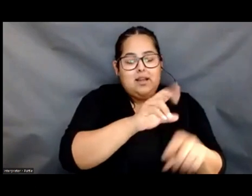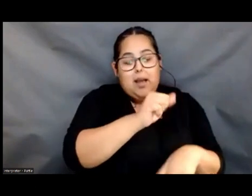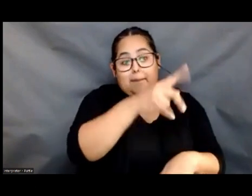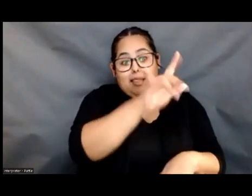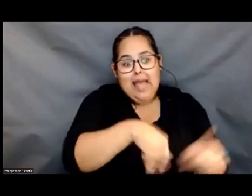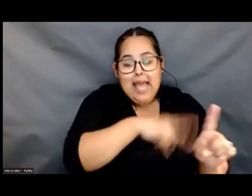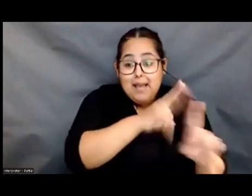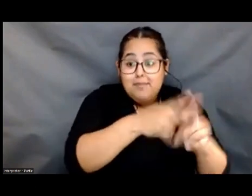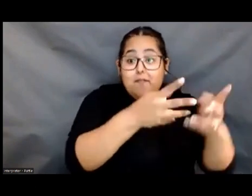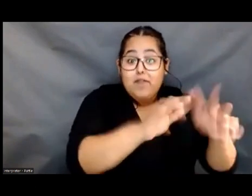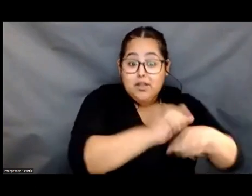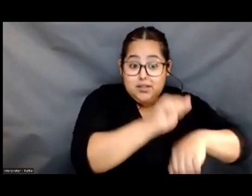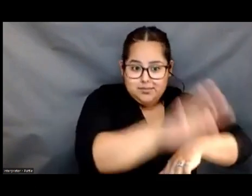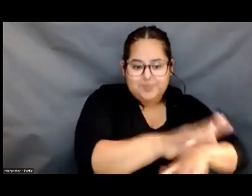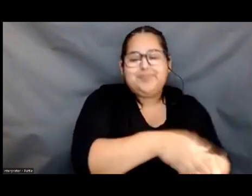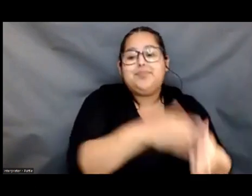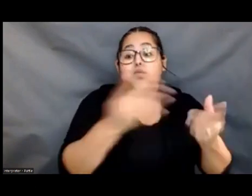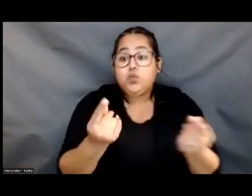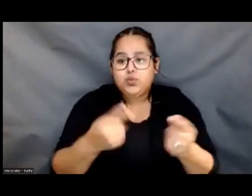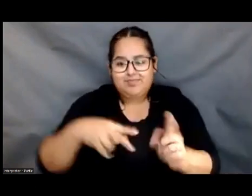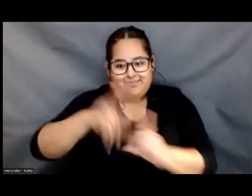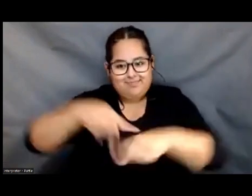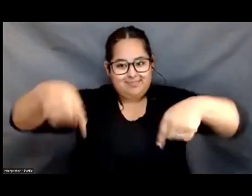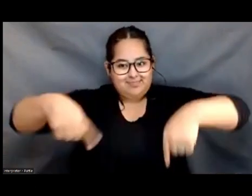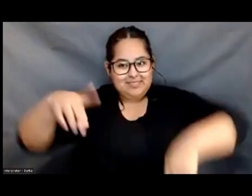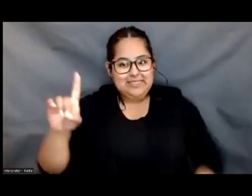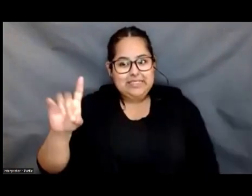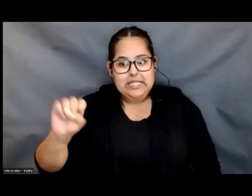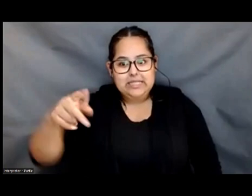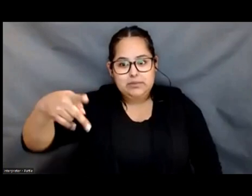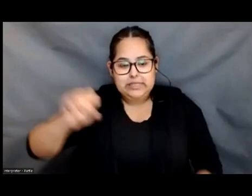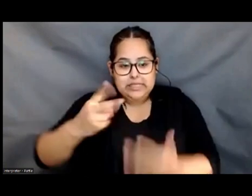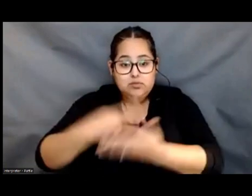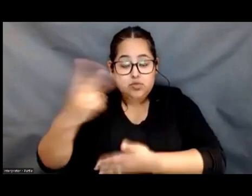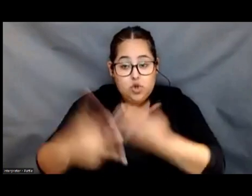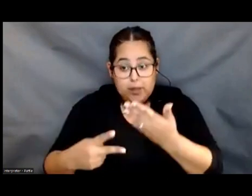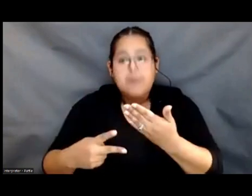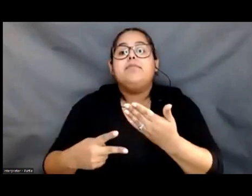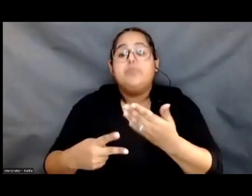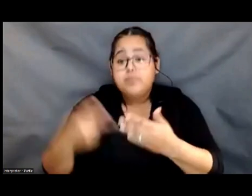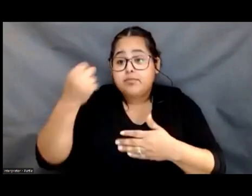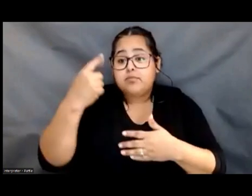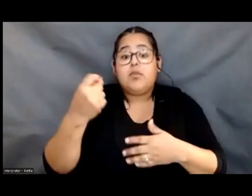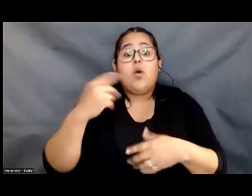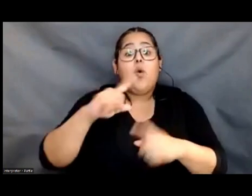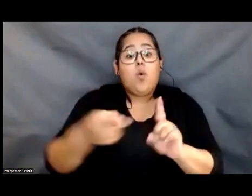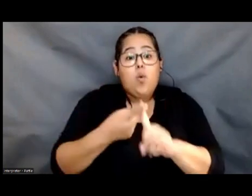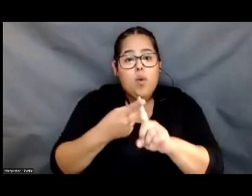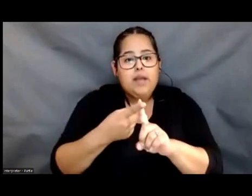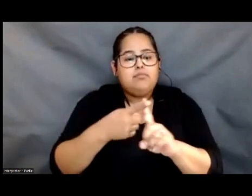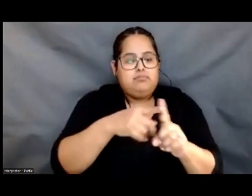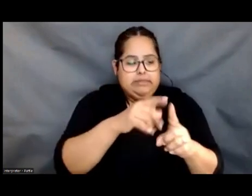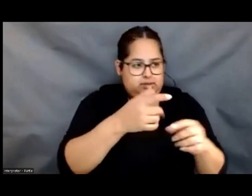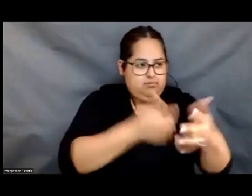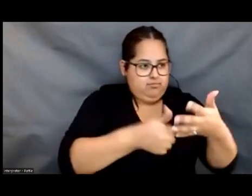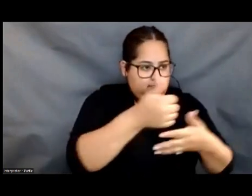to apply for our program DSPS. So once that app is completed and